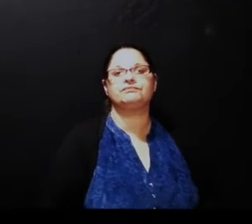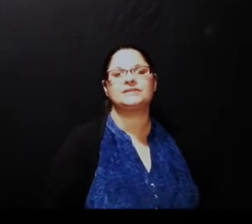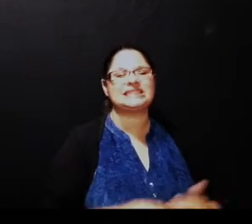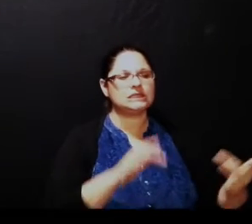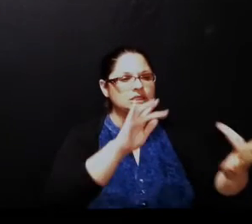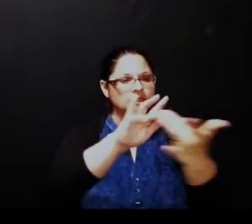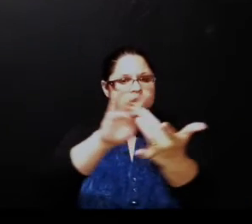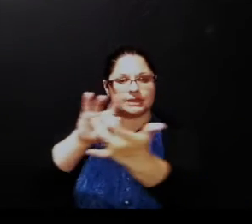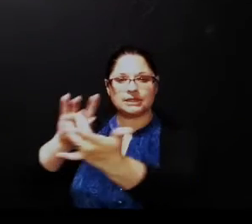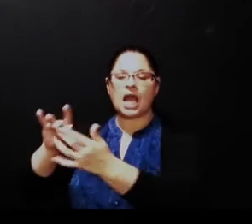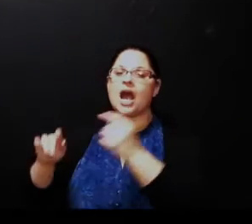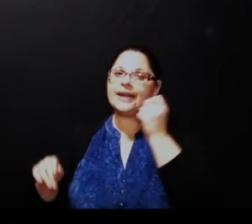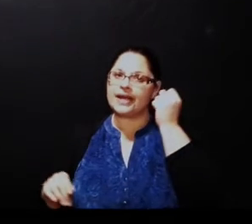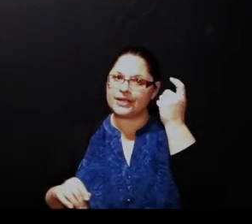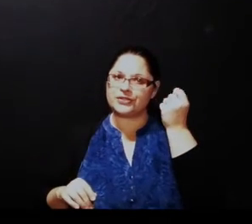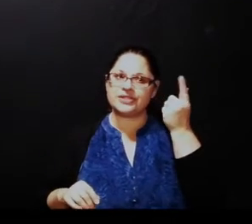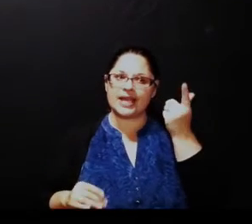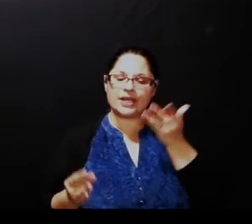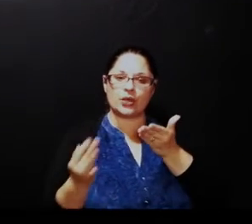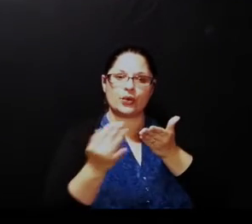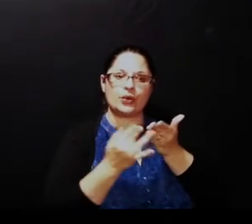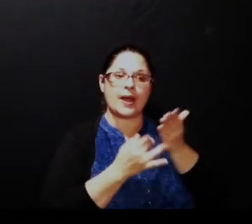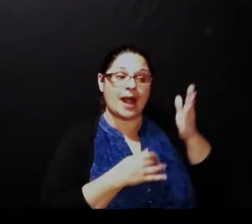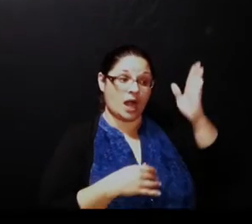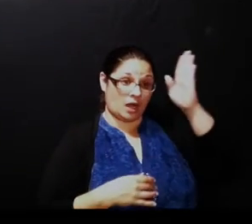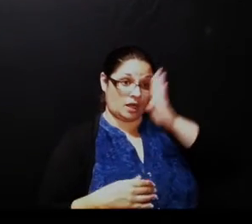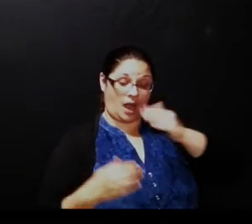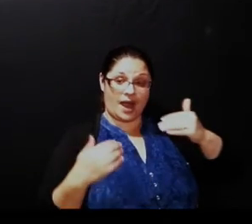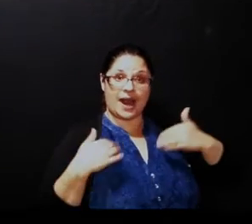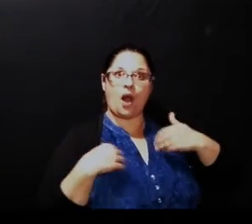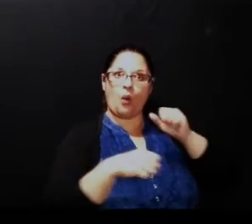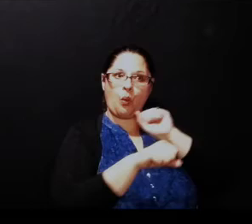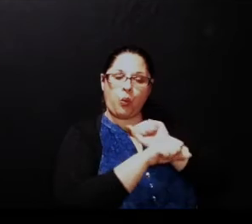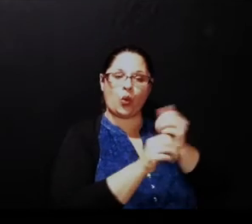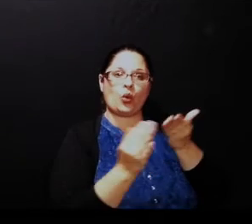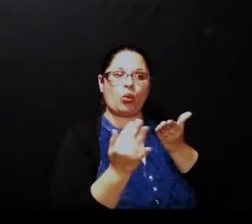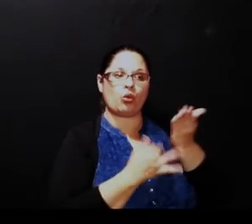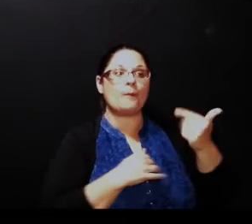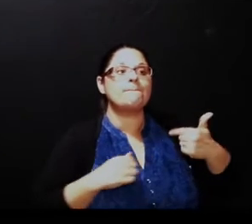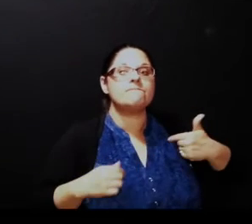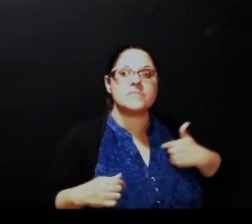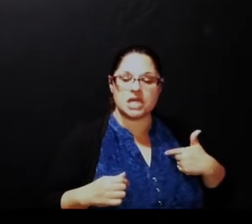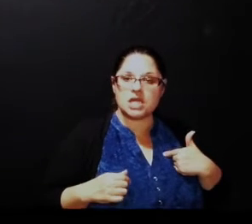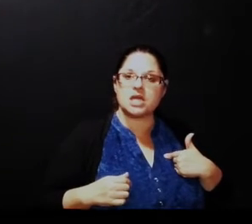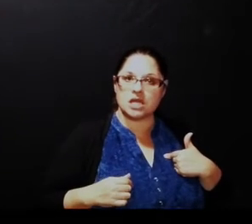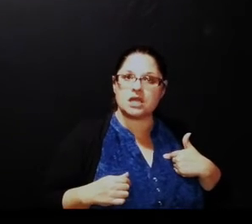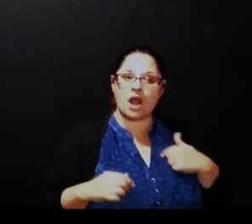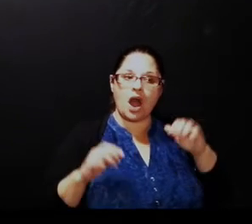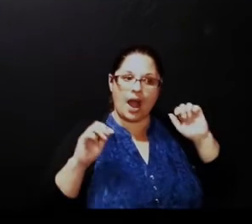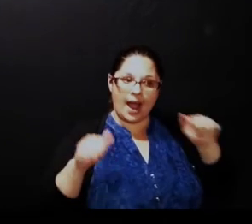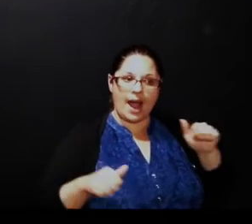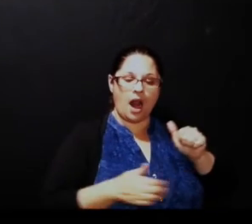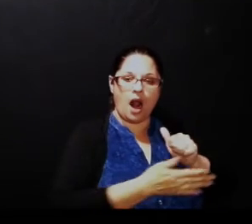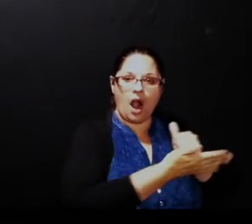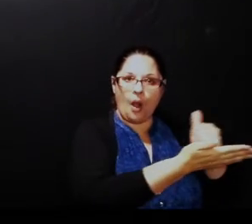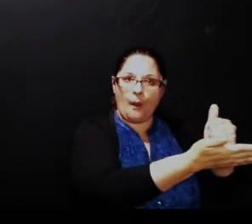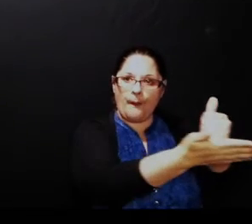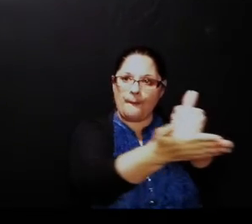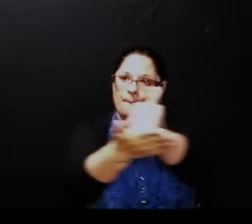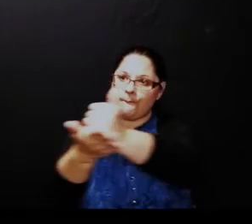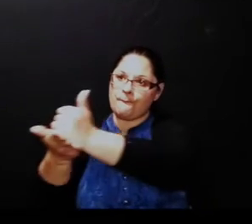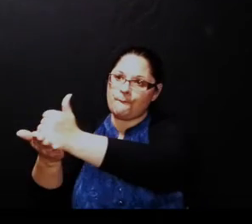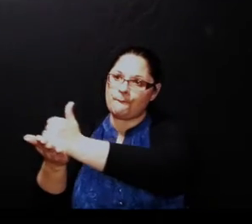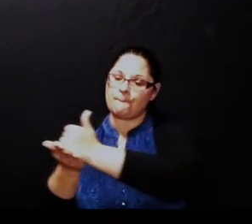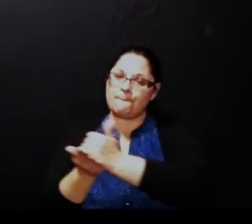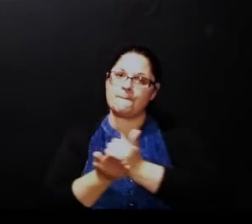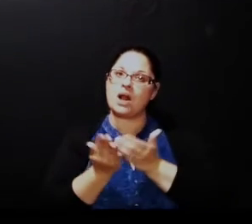someone else and realize that He has a ministry for you to give them the love of Jesus Christ. So you look away from yourself to the needs of